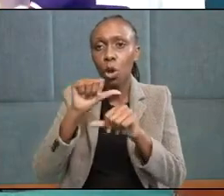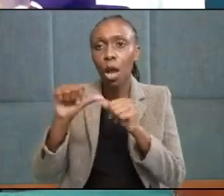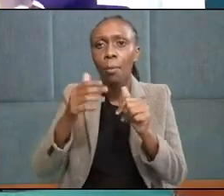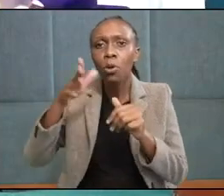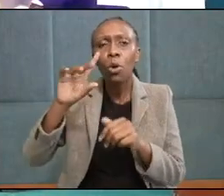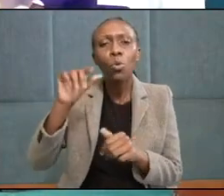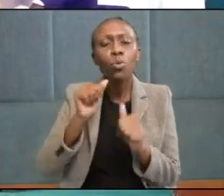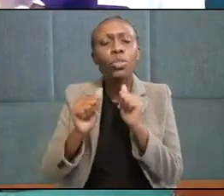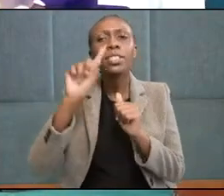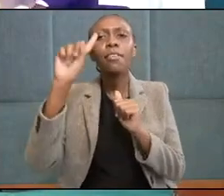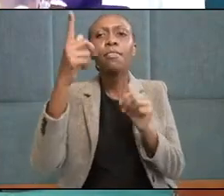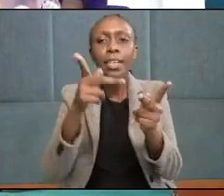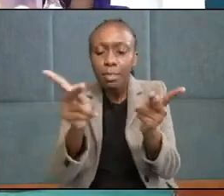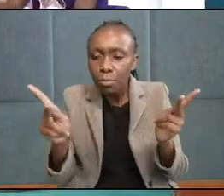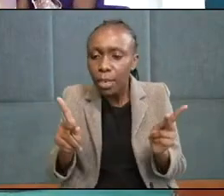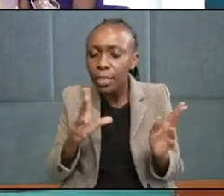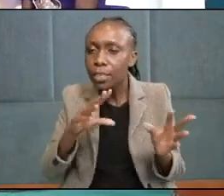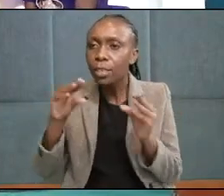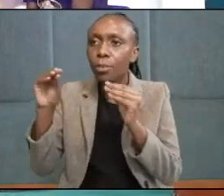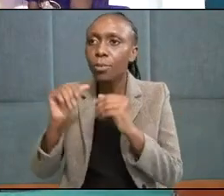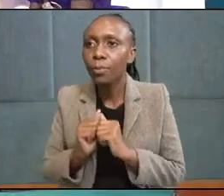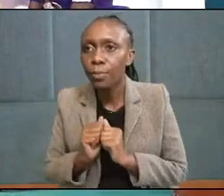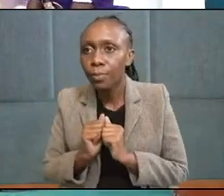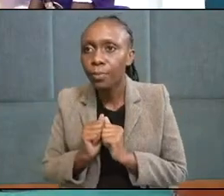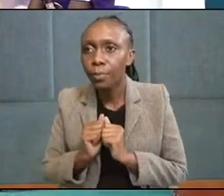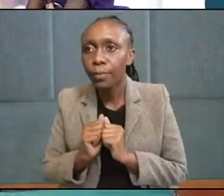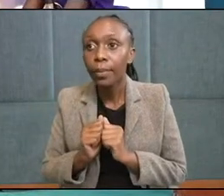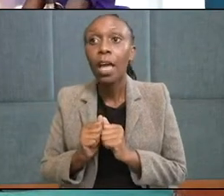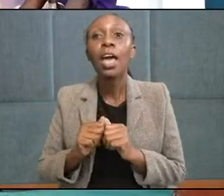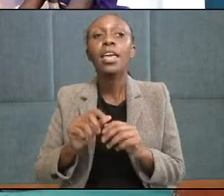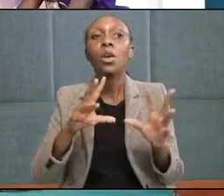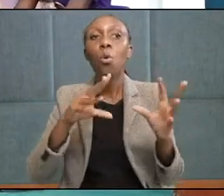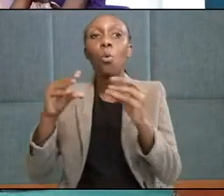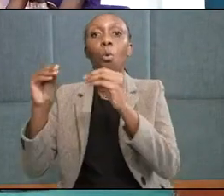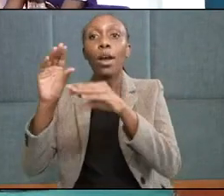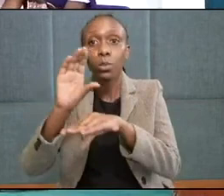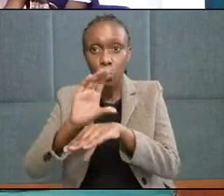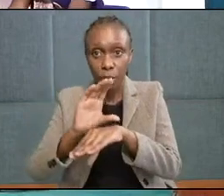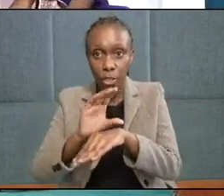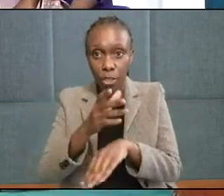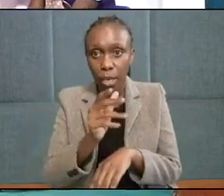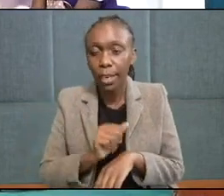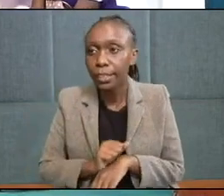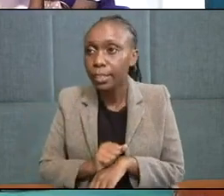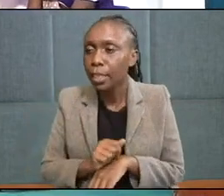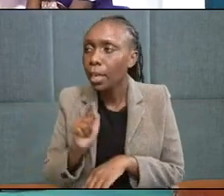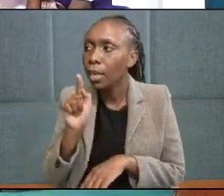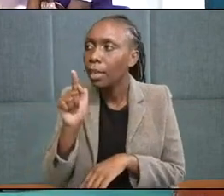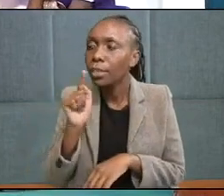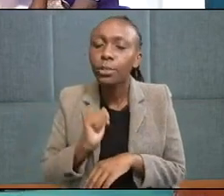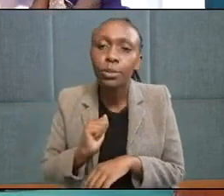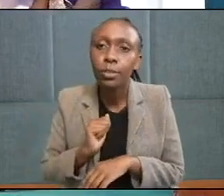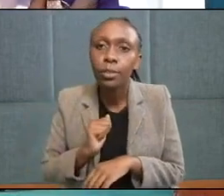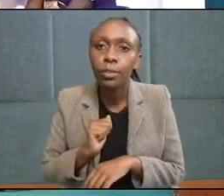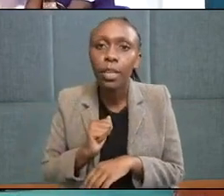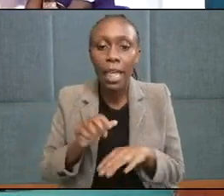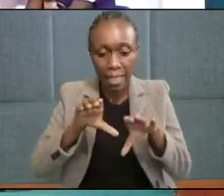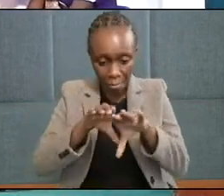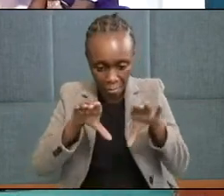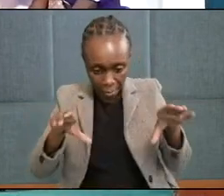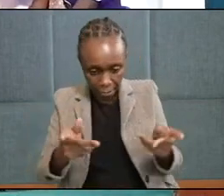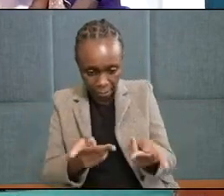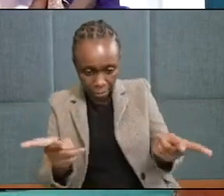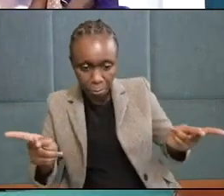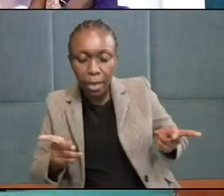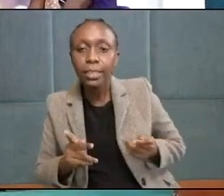in Athens? Yes, Layla? The synagogue. To the synagogue. Thank you. And secondly, Jasmine? The marketplace.